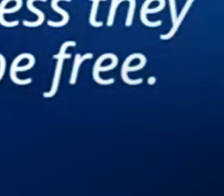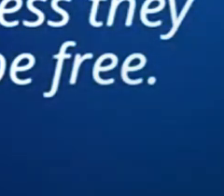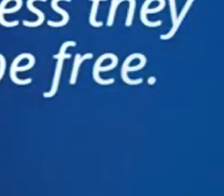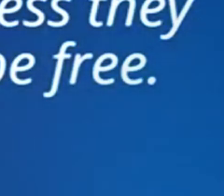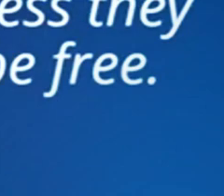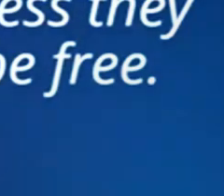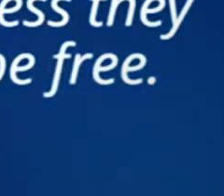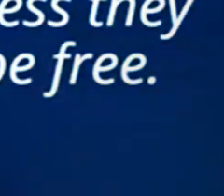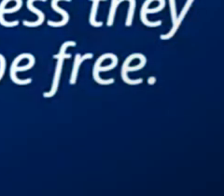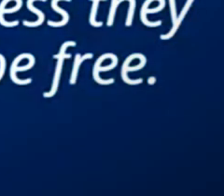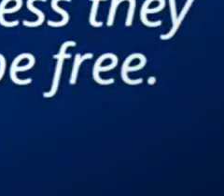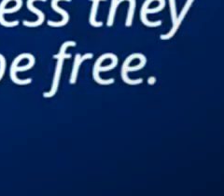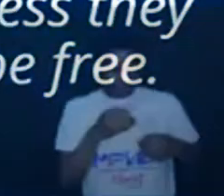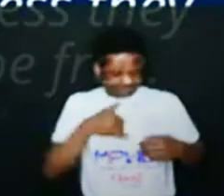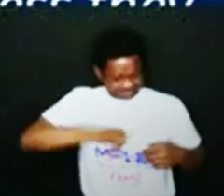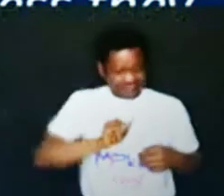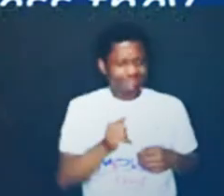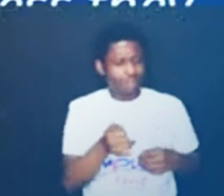See, at